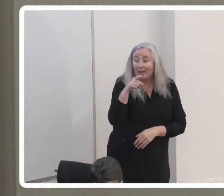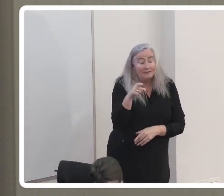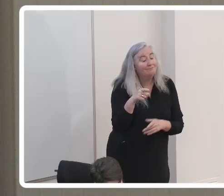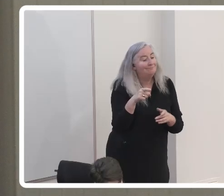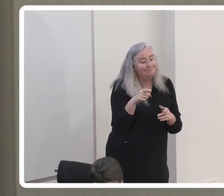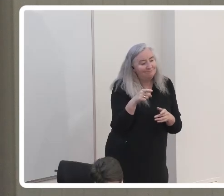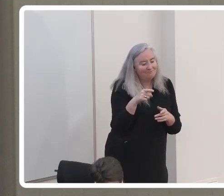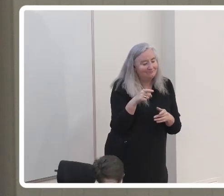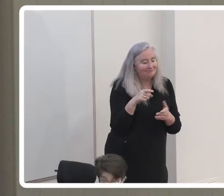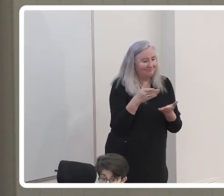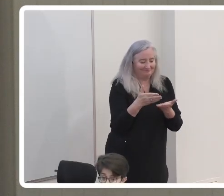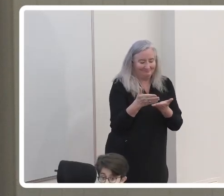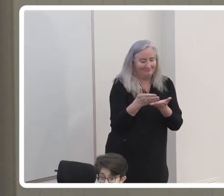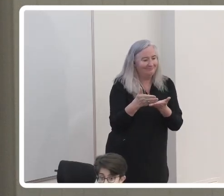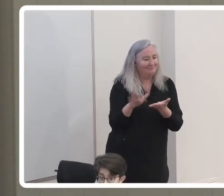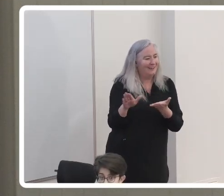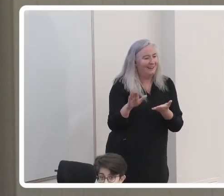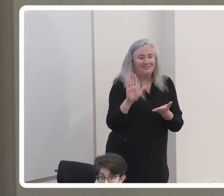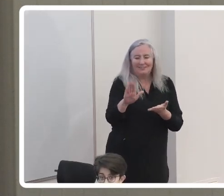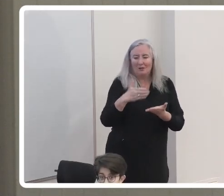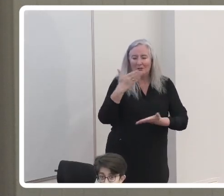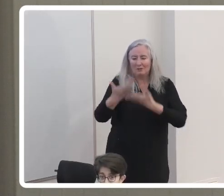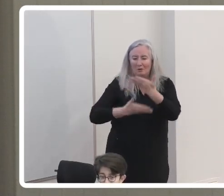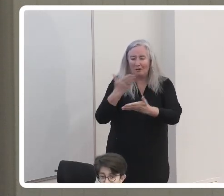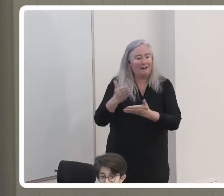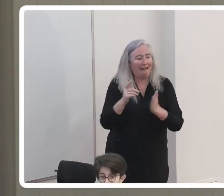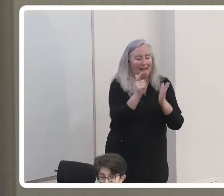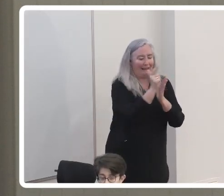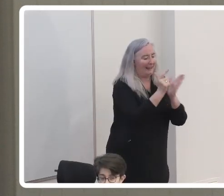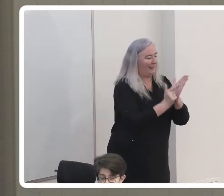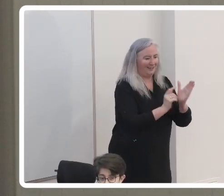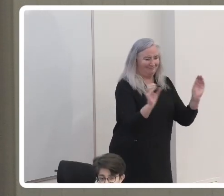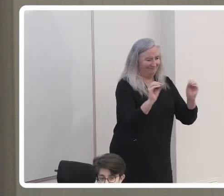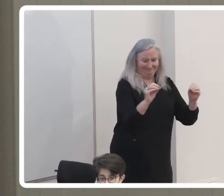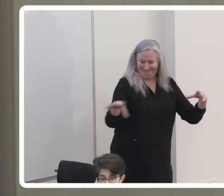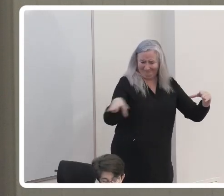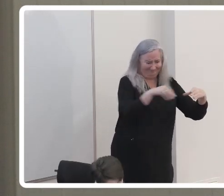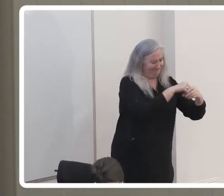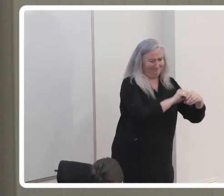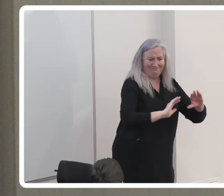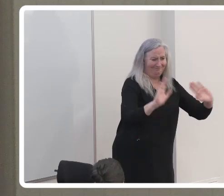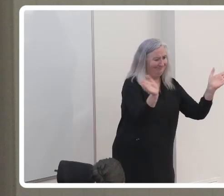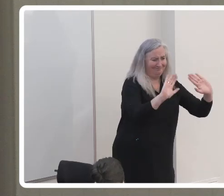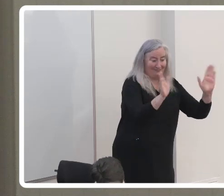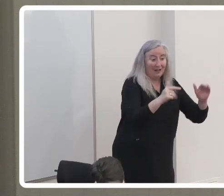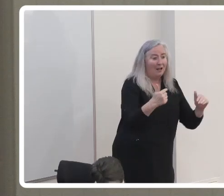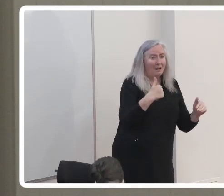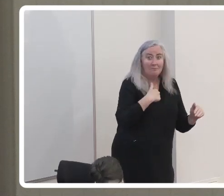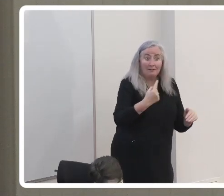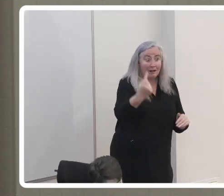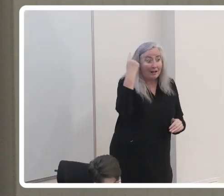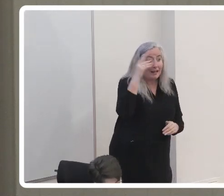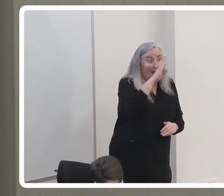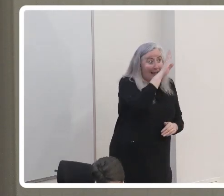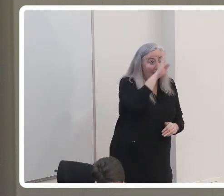merely anecdotal evidence, not rigorous enough. And meanwhile, the majority of academics had also